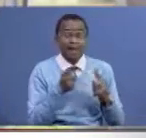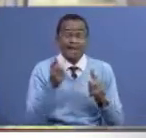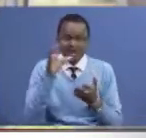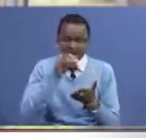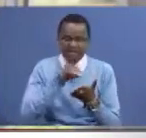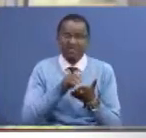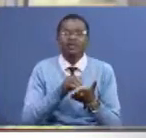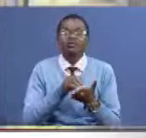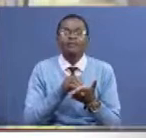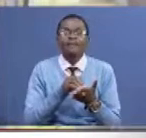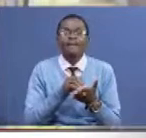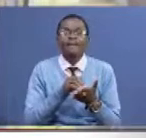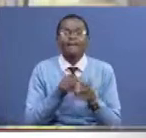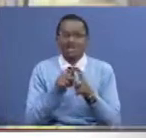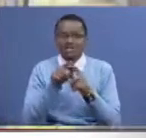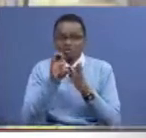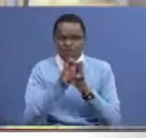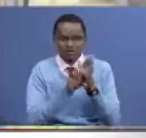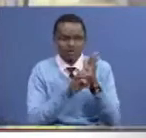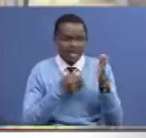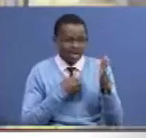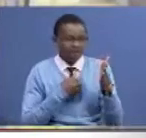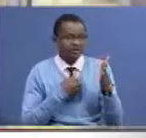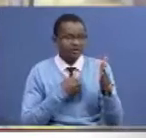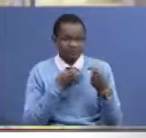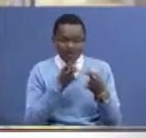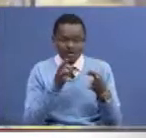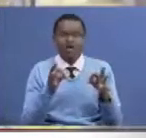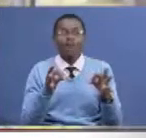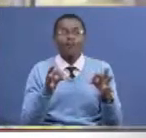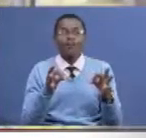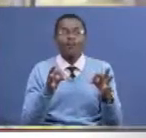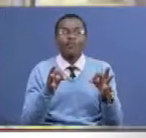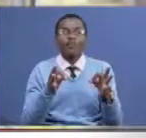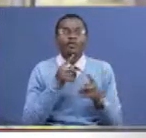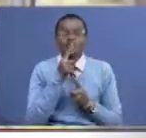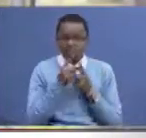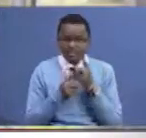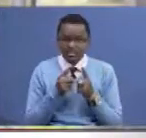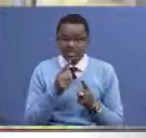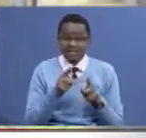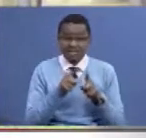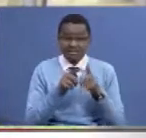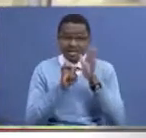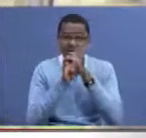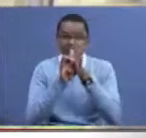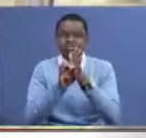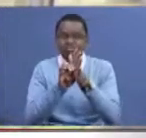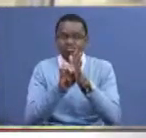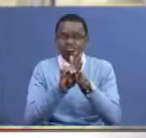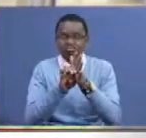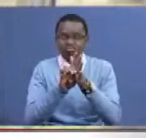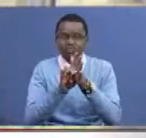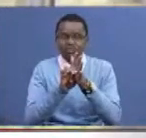we should, as the Constitution say, we have the right and freedom for speech and expression.